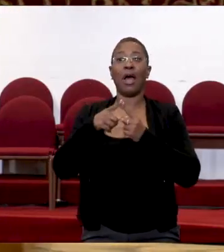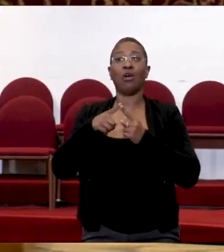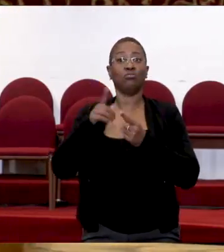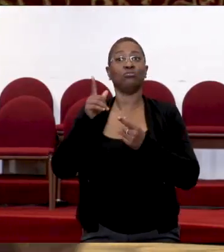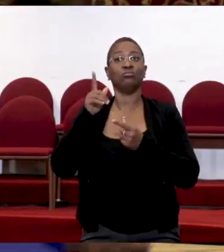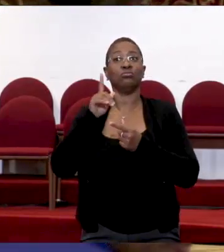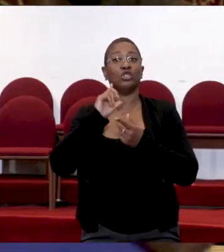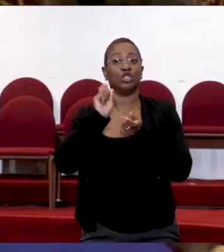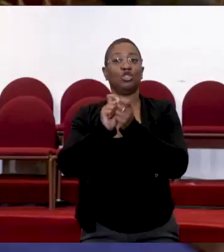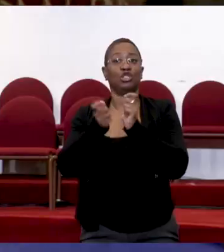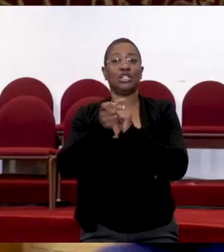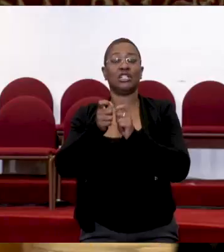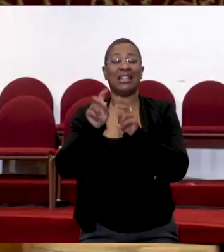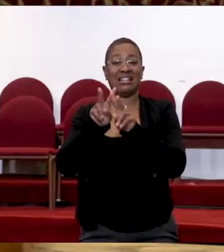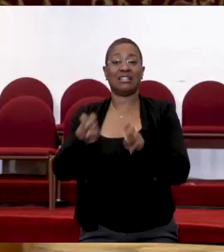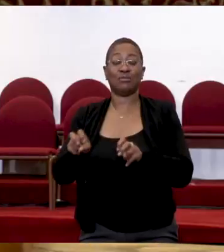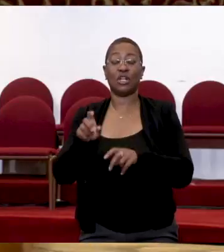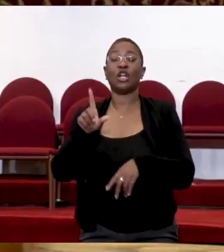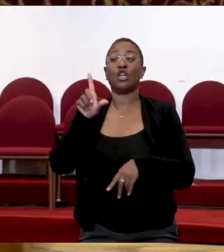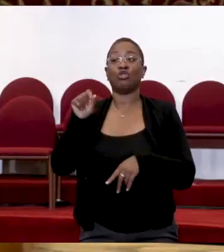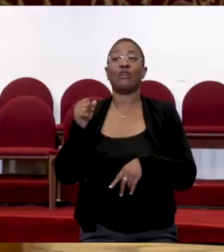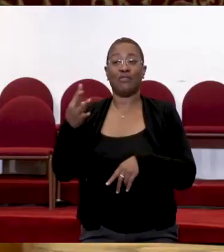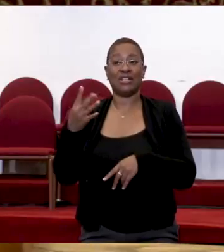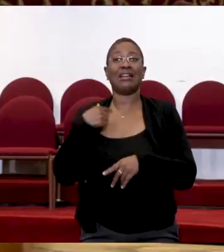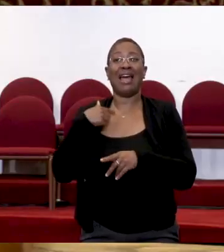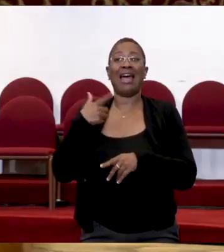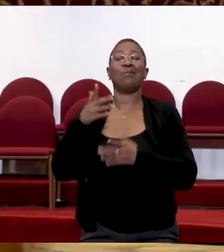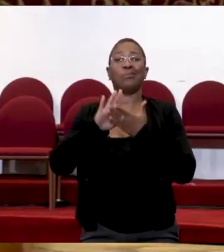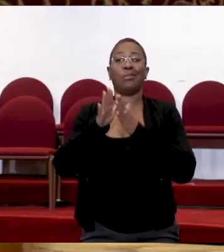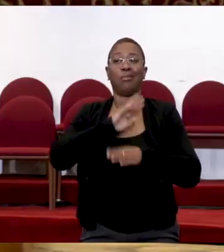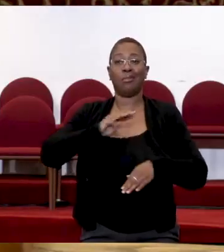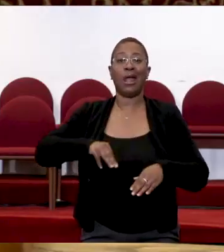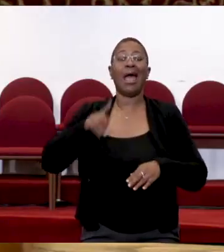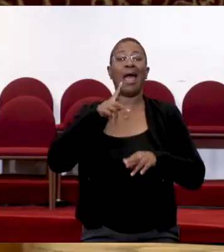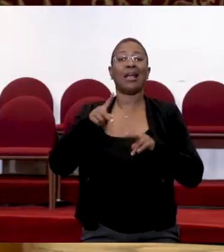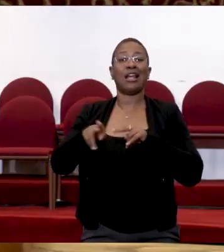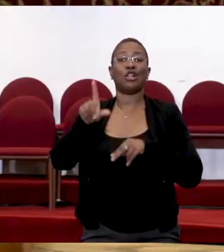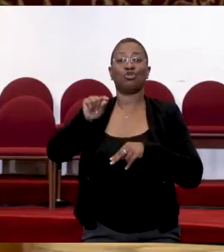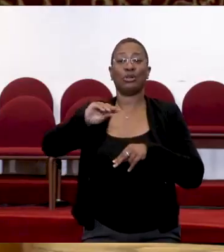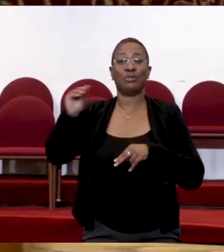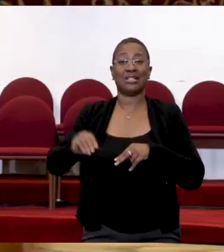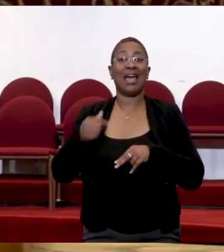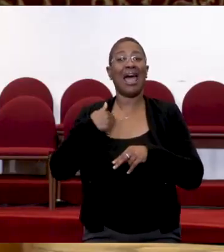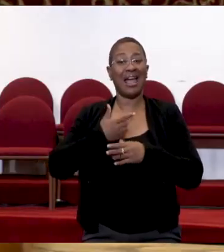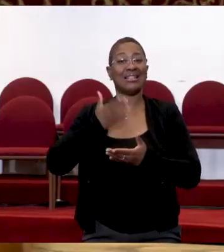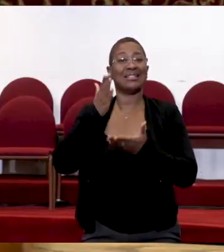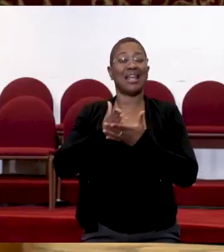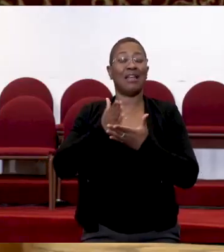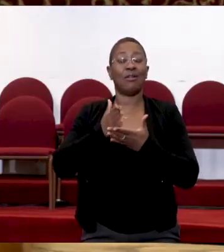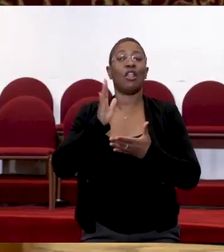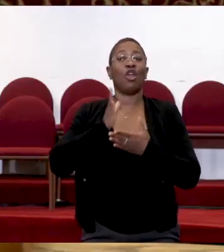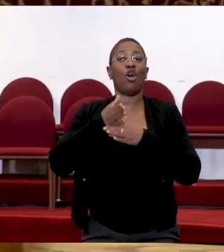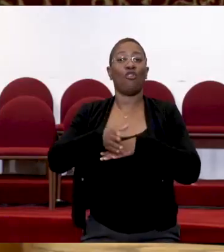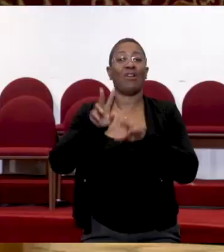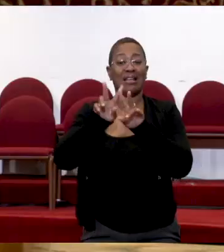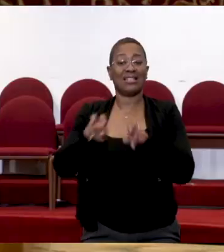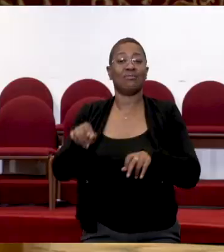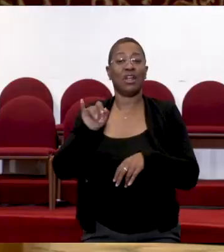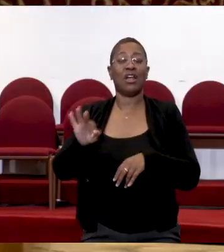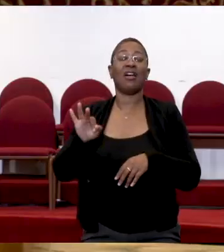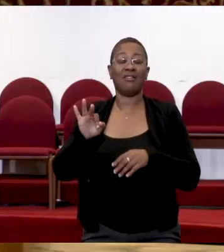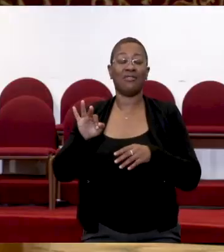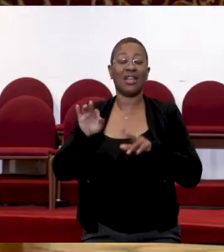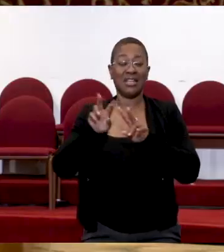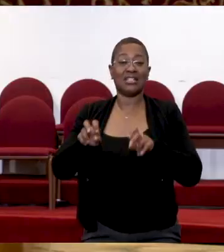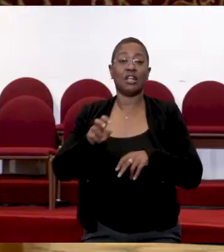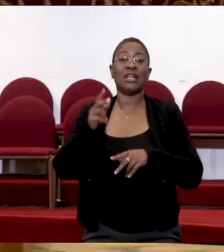2014, I cut the assessments in this city by 20% across the board. So I'm the one that stopped the overassessments. City Council 3